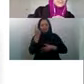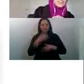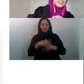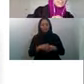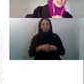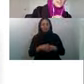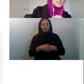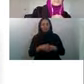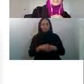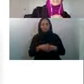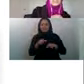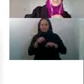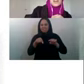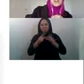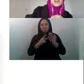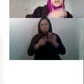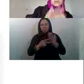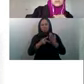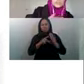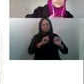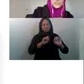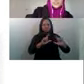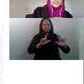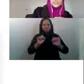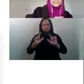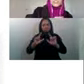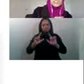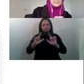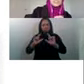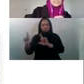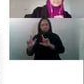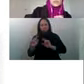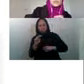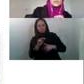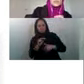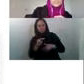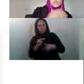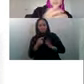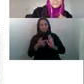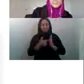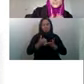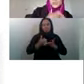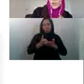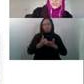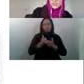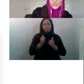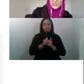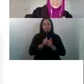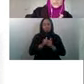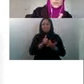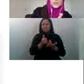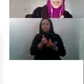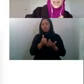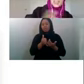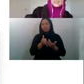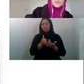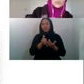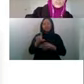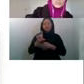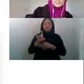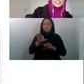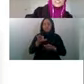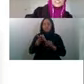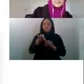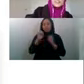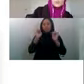incarcerated, helping with special education needs, making massage or mosques more accessible. And even